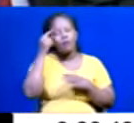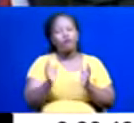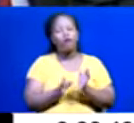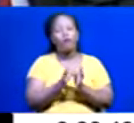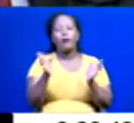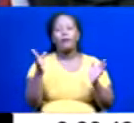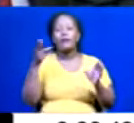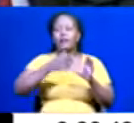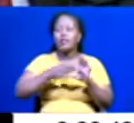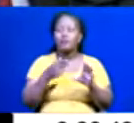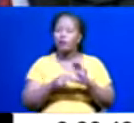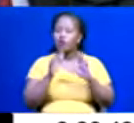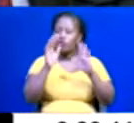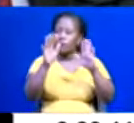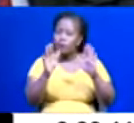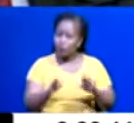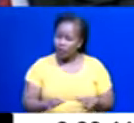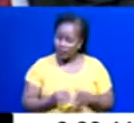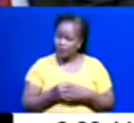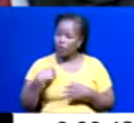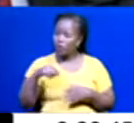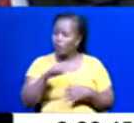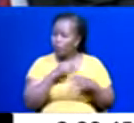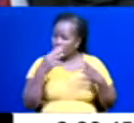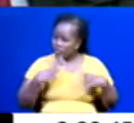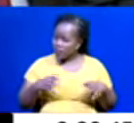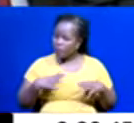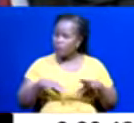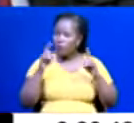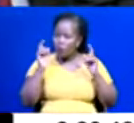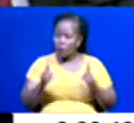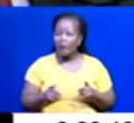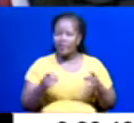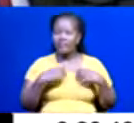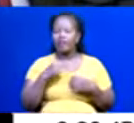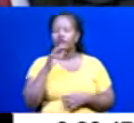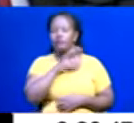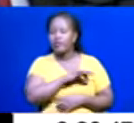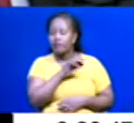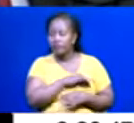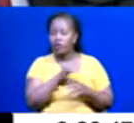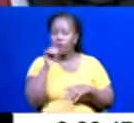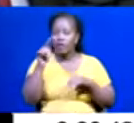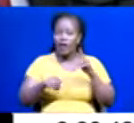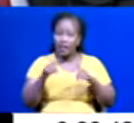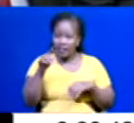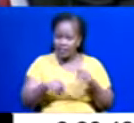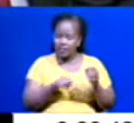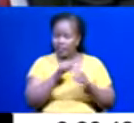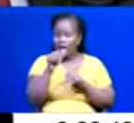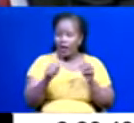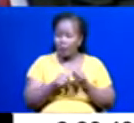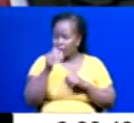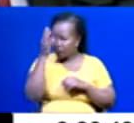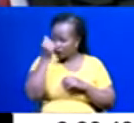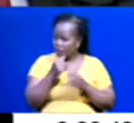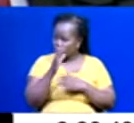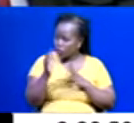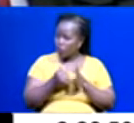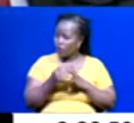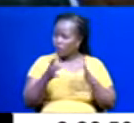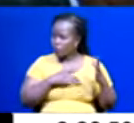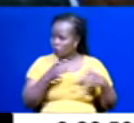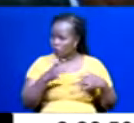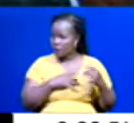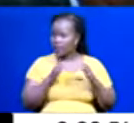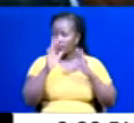meaningful, we, the public, ought to have the benefit of an analysis of why the measure in question is considered